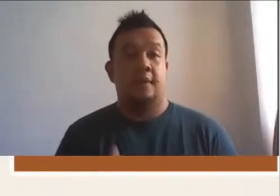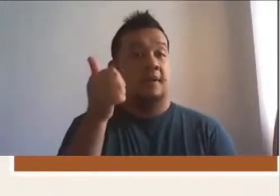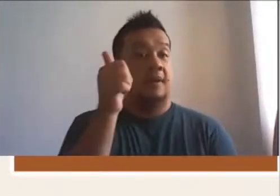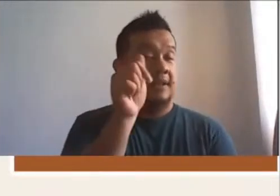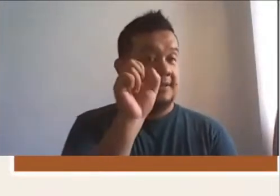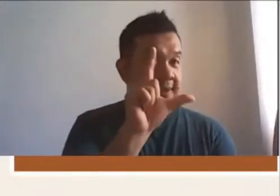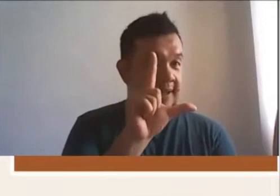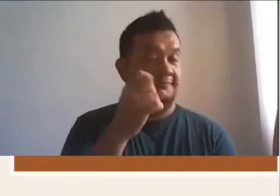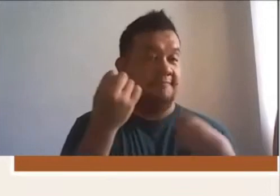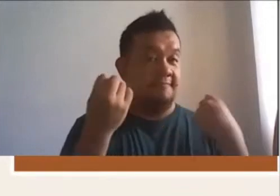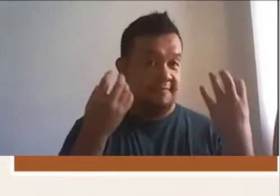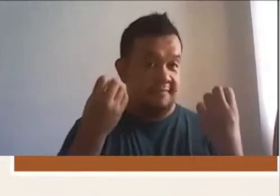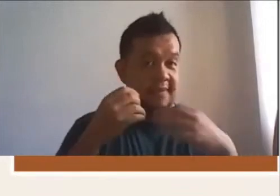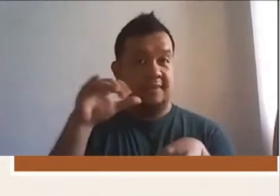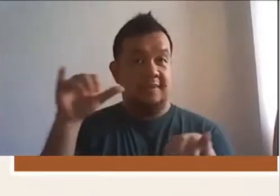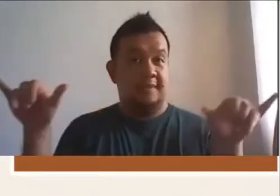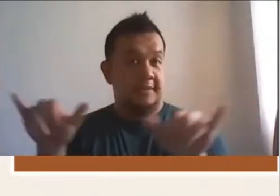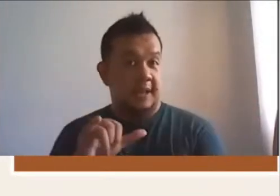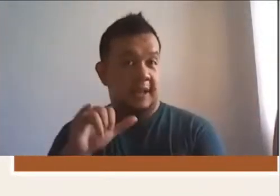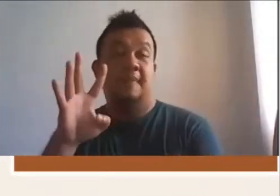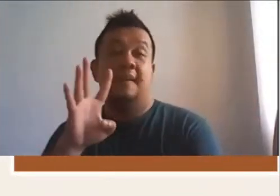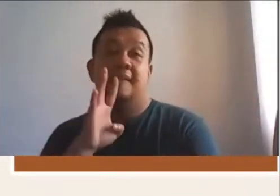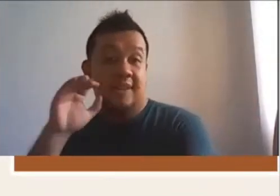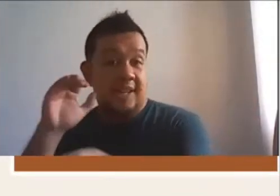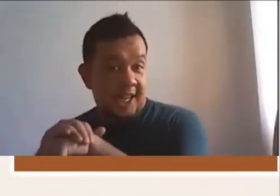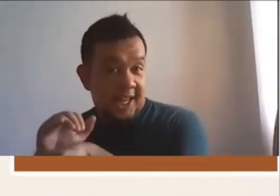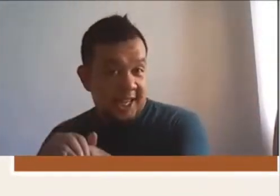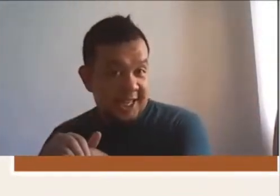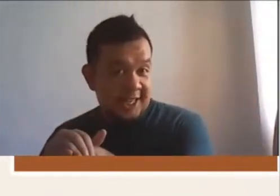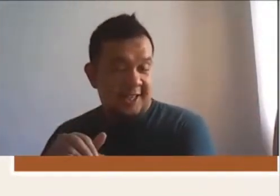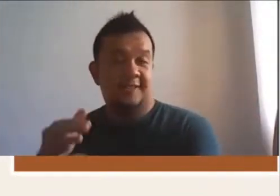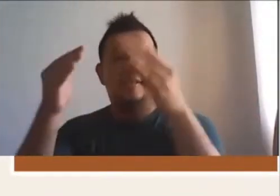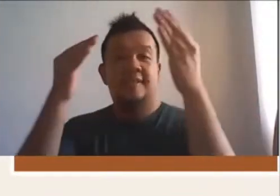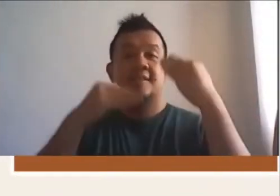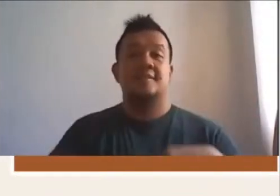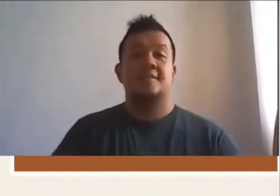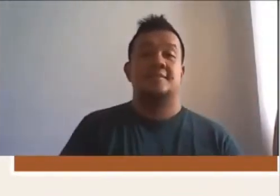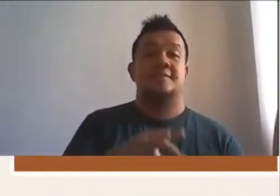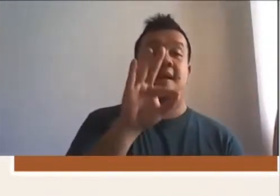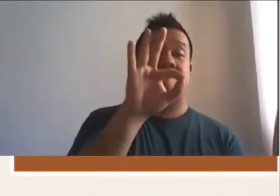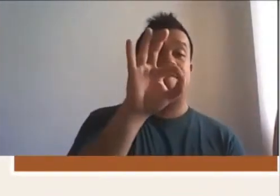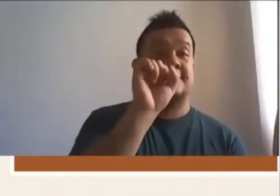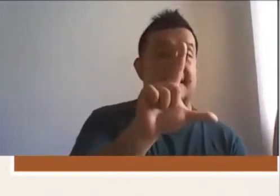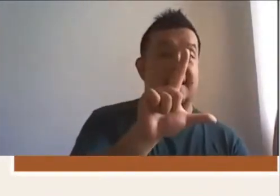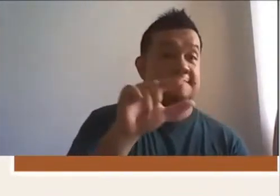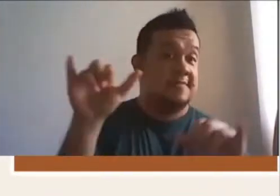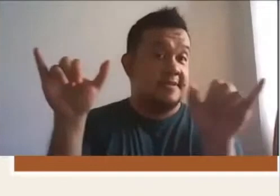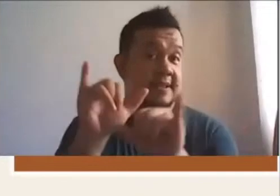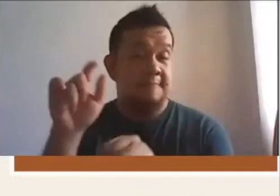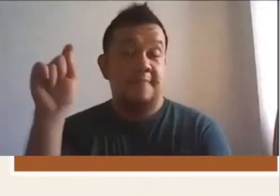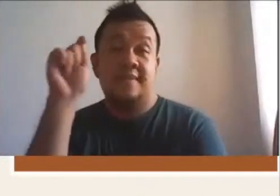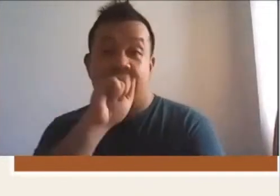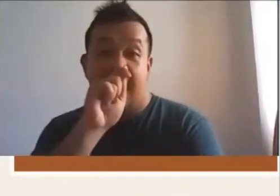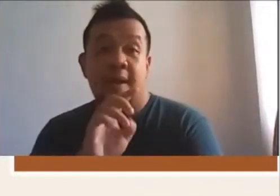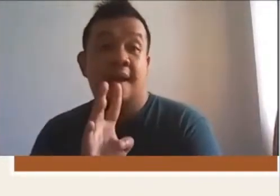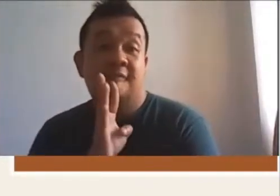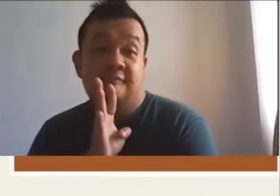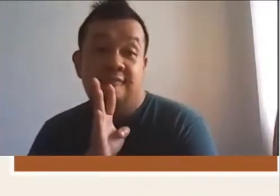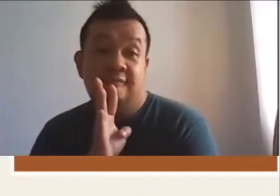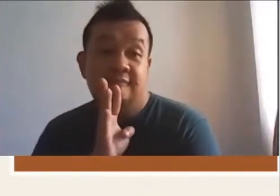English? FSL, is it equivalent to spoken Tagalog or written Tagalog? So true or